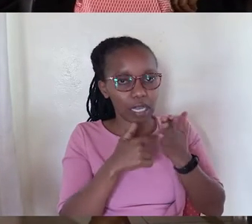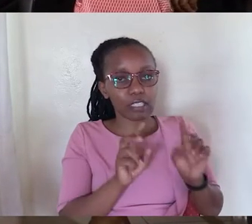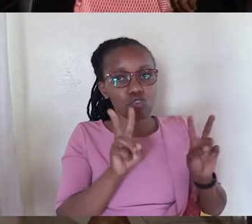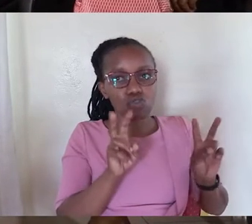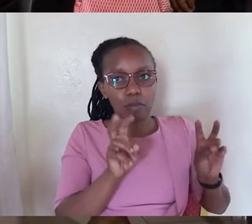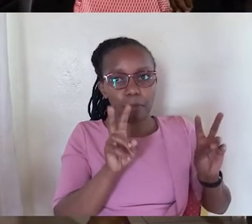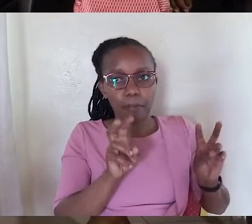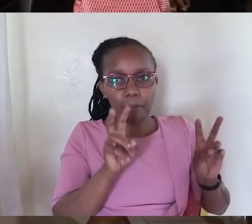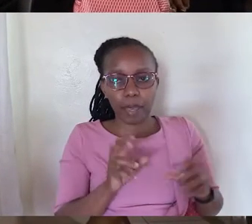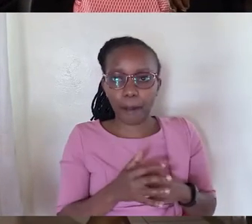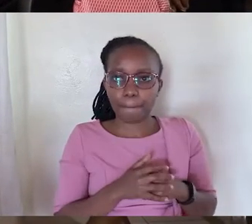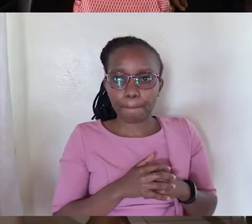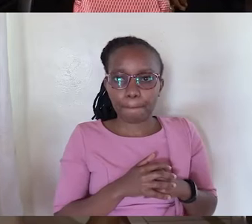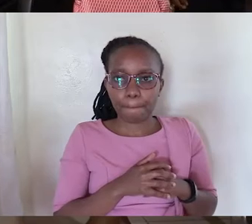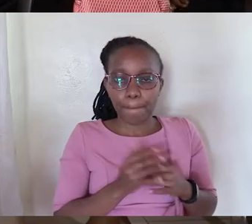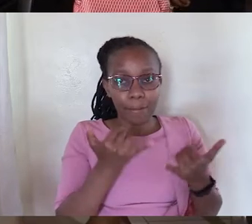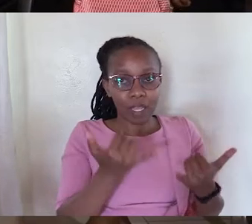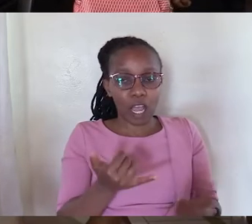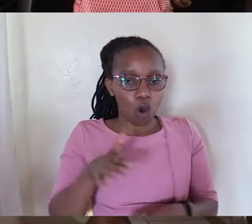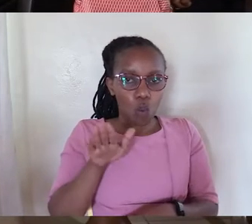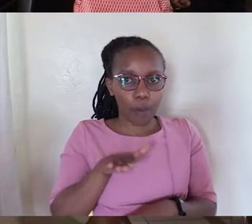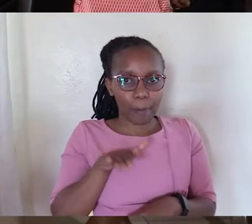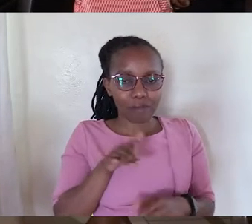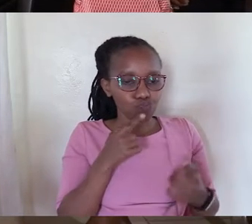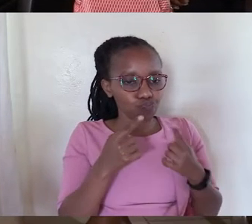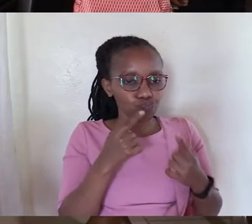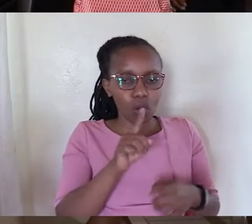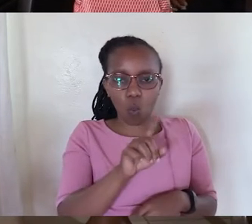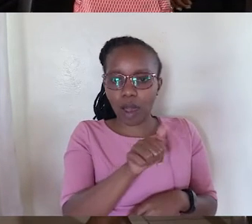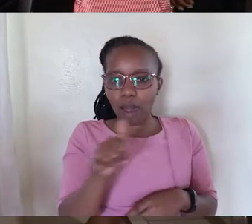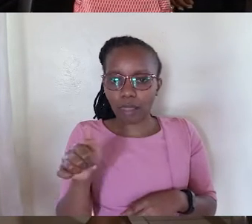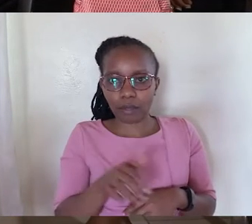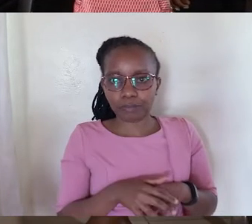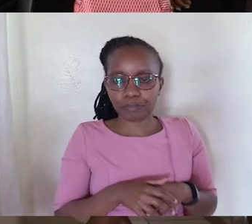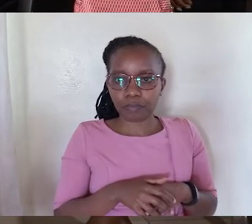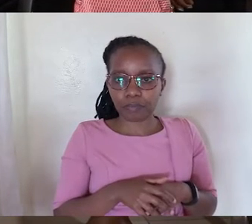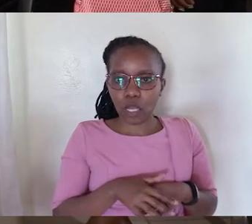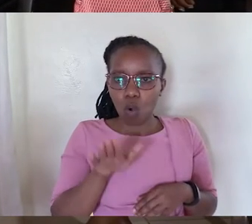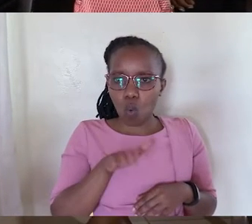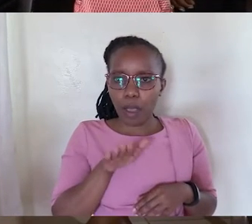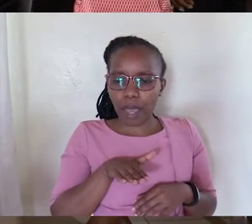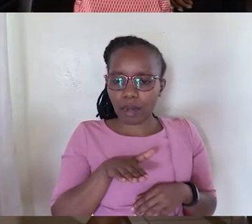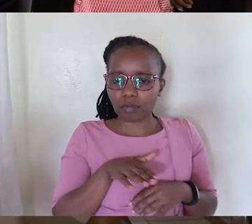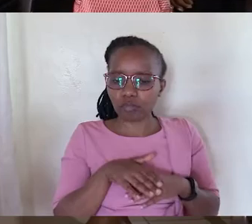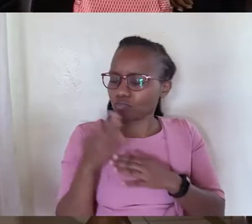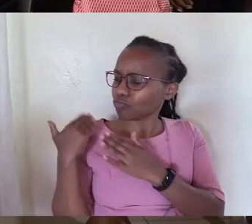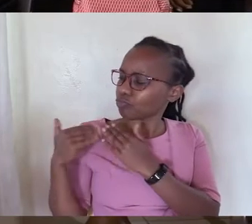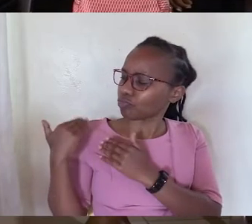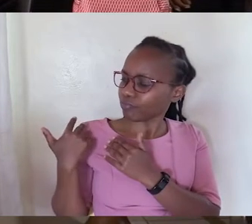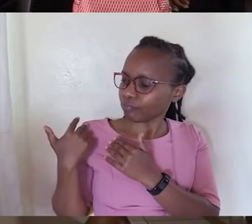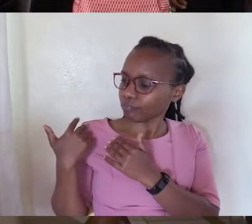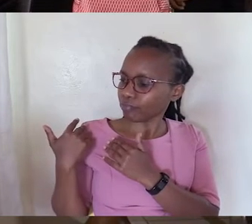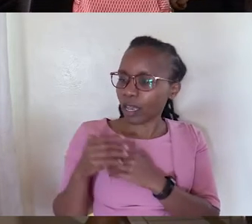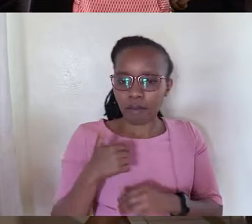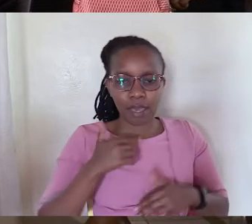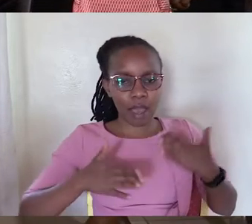matter, it is time that women we speak to each other. It is time that we look back and analyze, and I'm